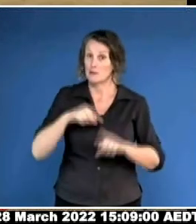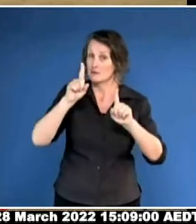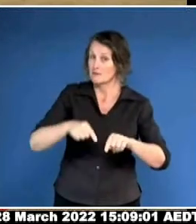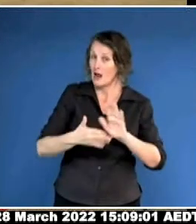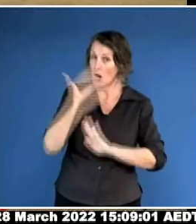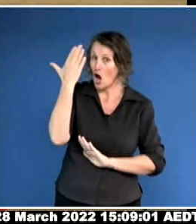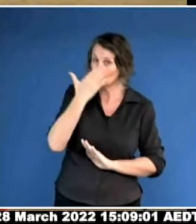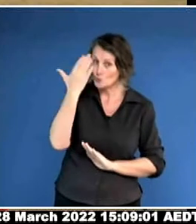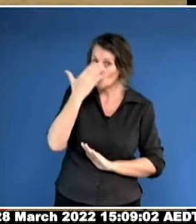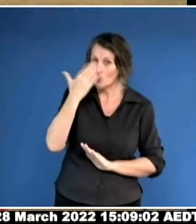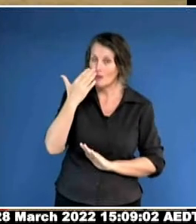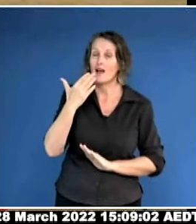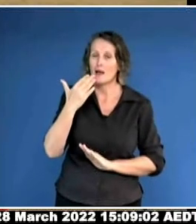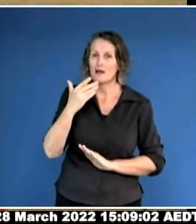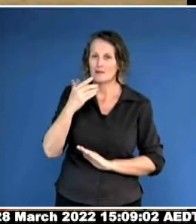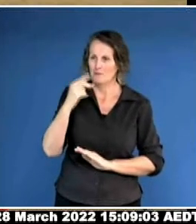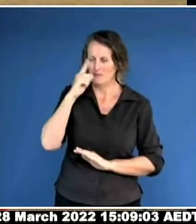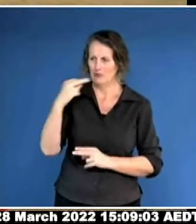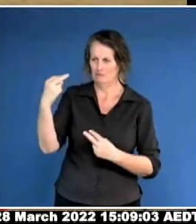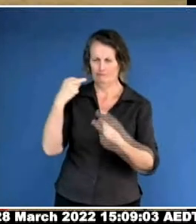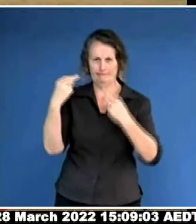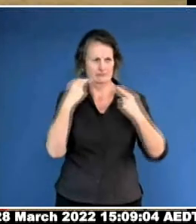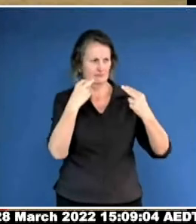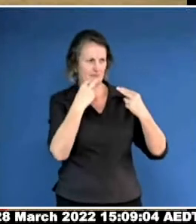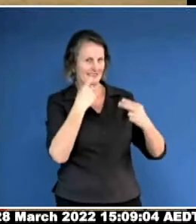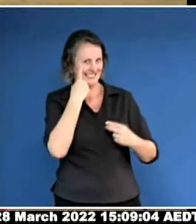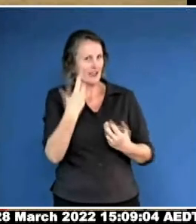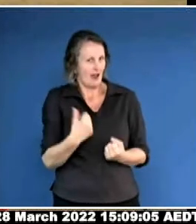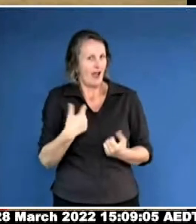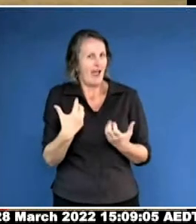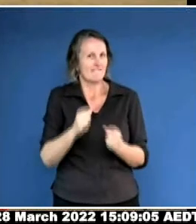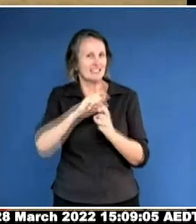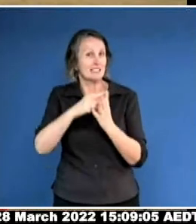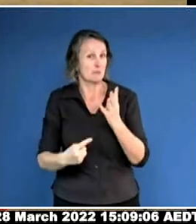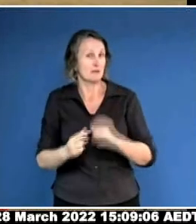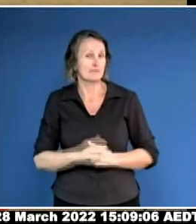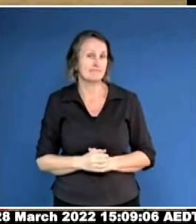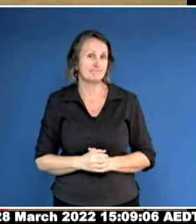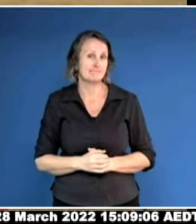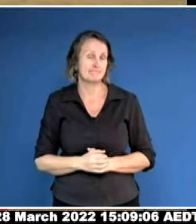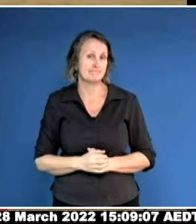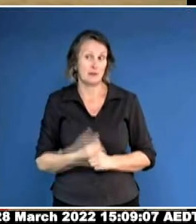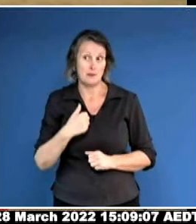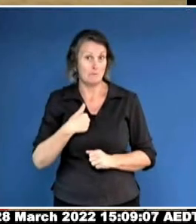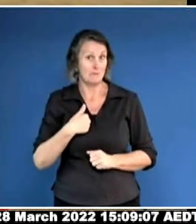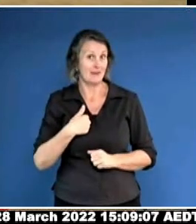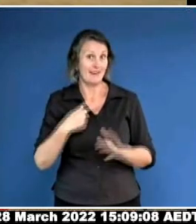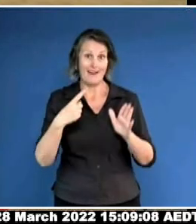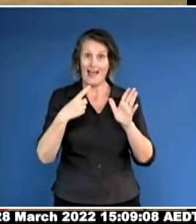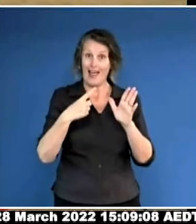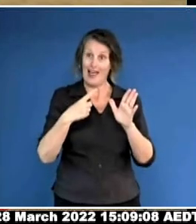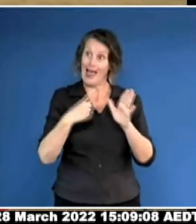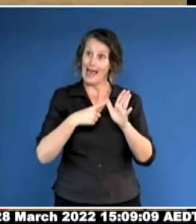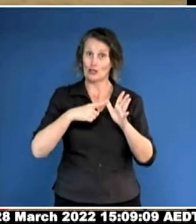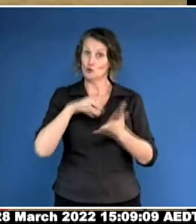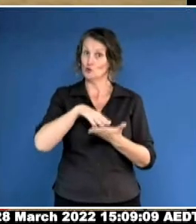school, which coincided with me moving to a boarding school. I was an A-grade student. However, I started to be slower